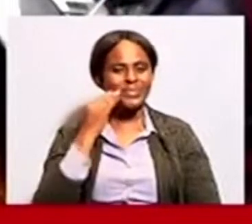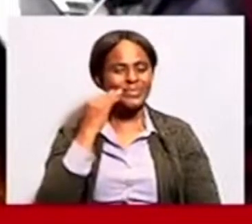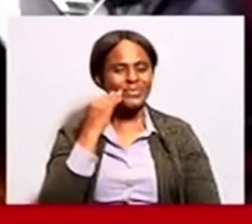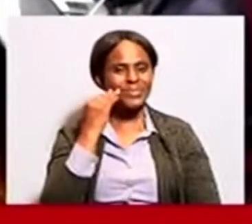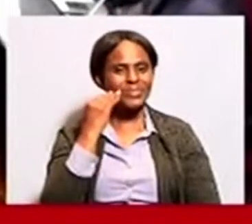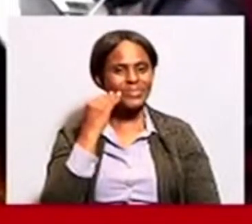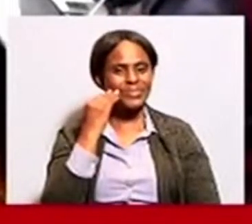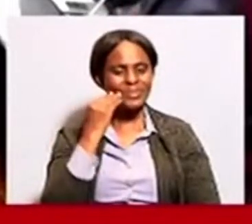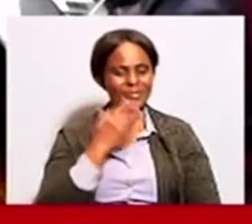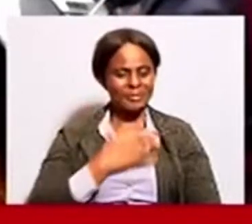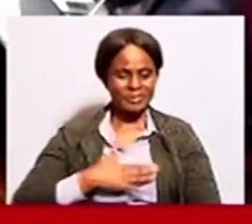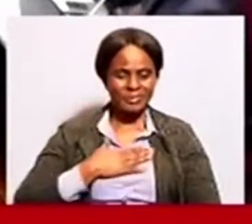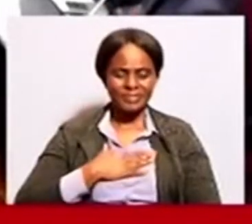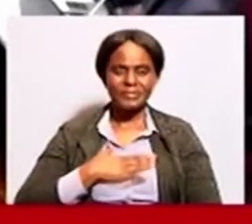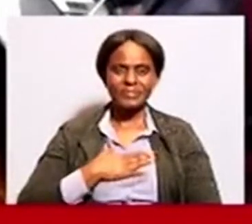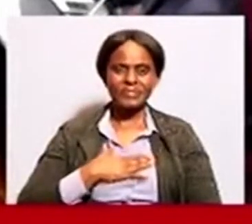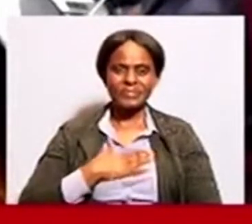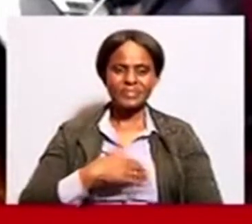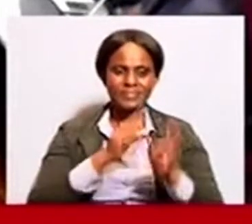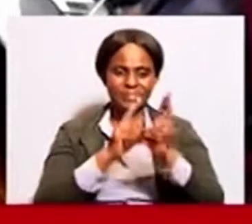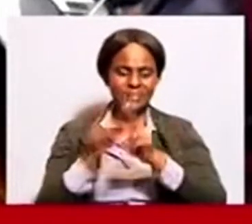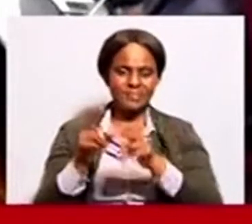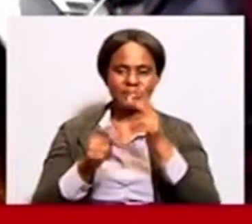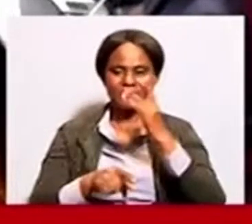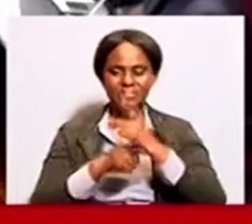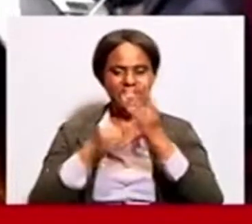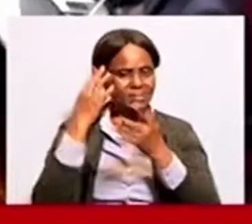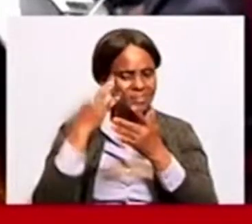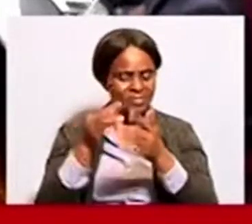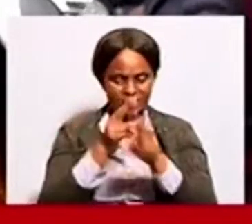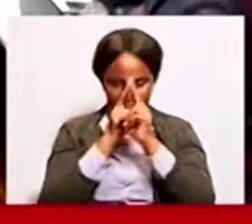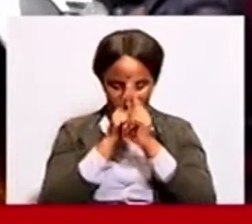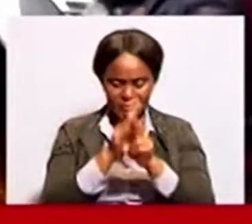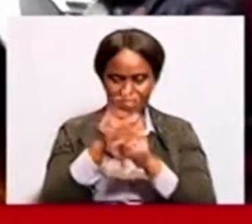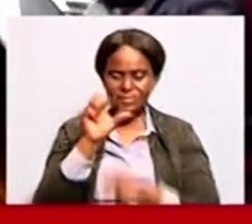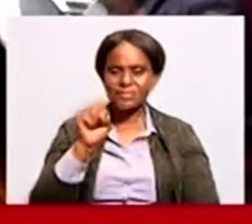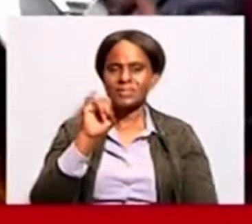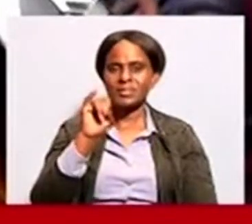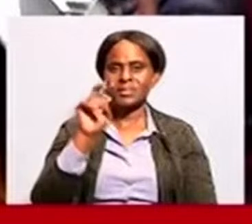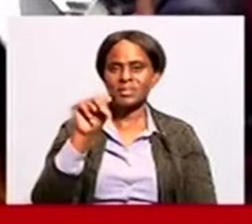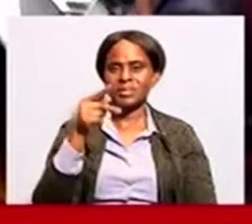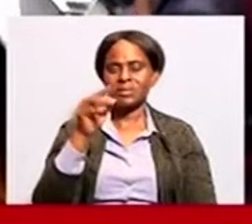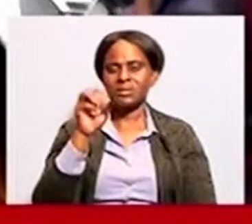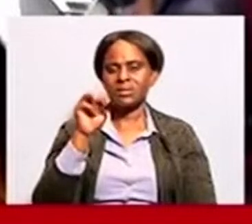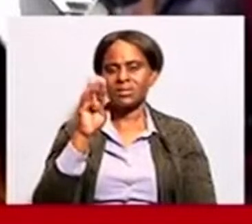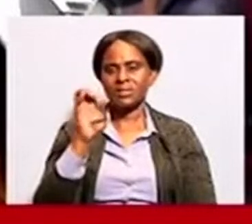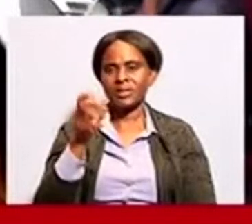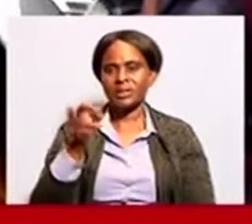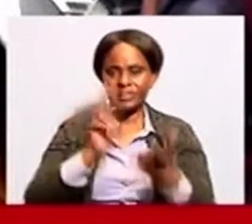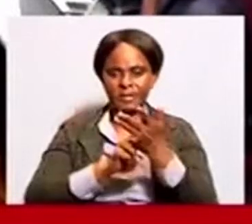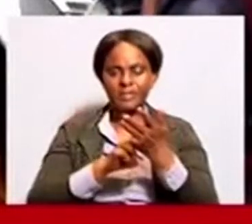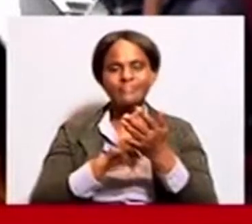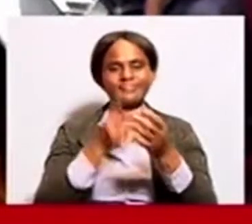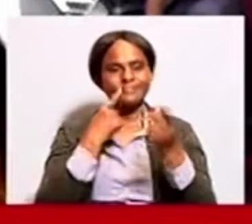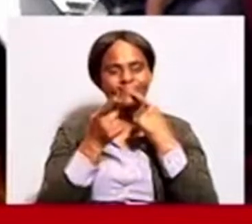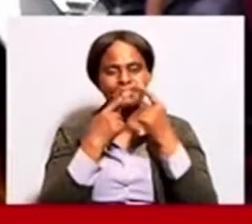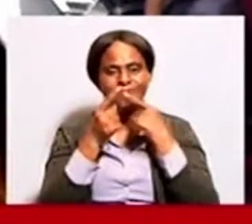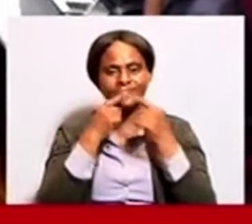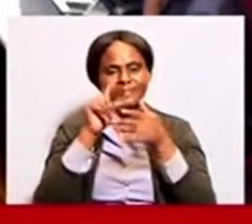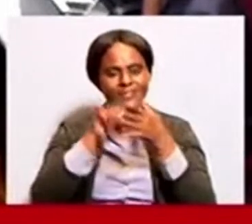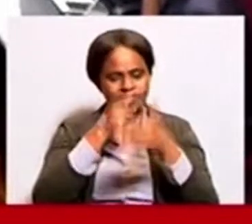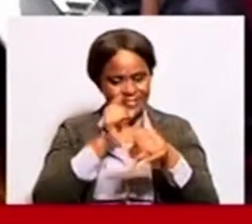So please respond, Town Clerk, respond to Honorable Simombe. Or we just wanted to emphasize that so that we take care of that next time.